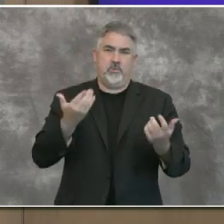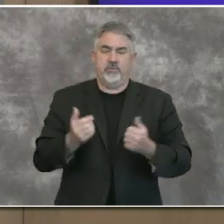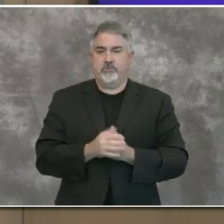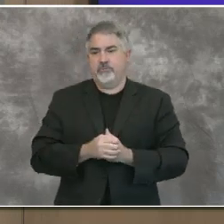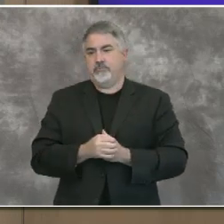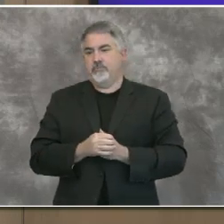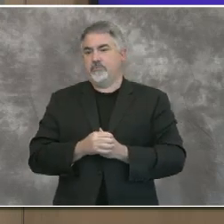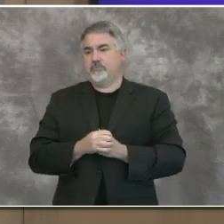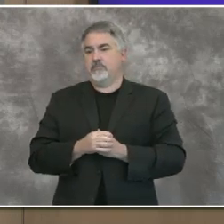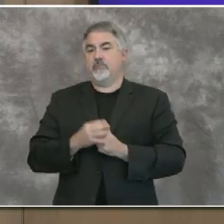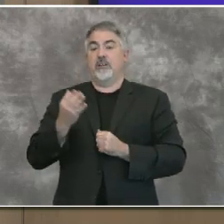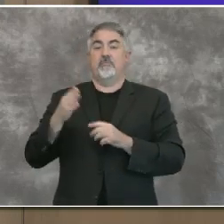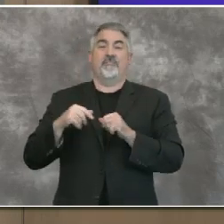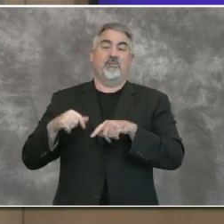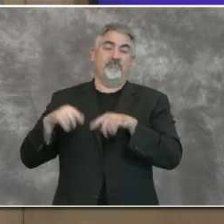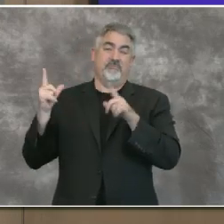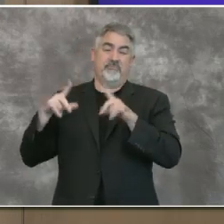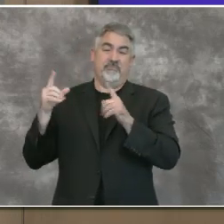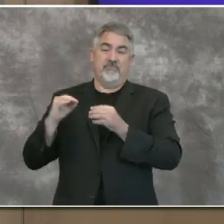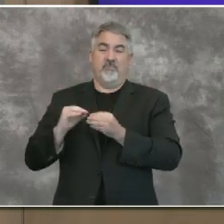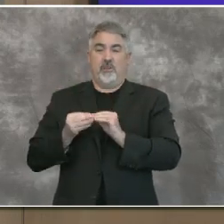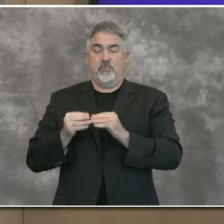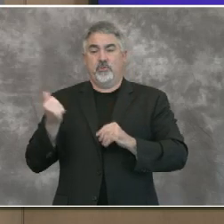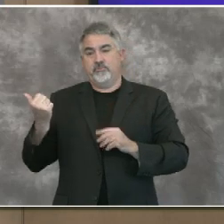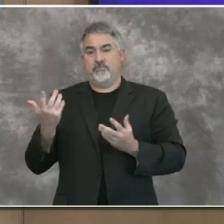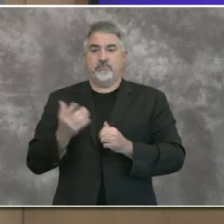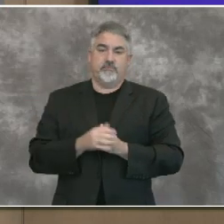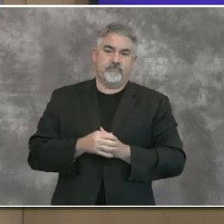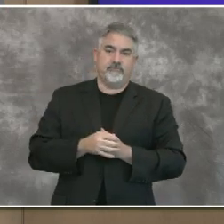briefly touch on testing. We're seeing an